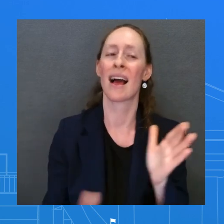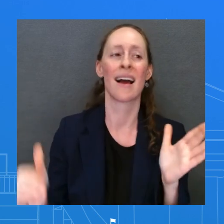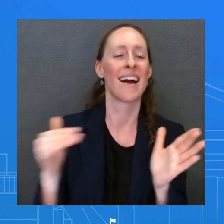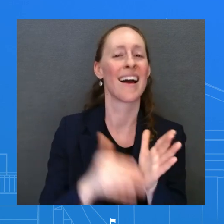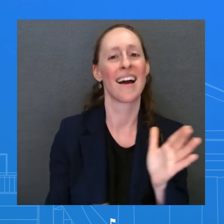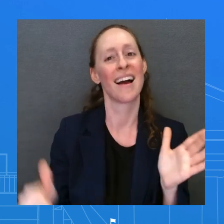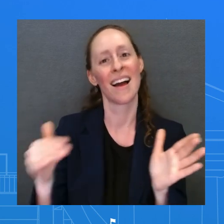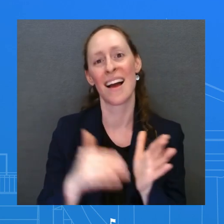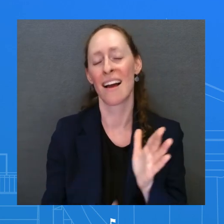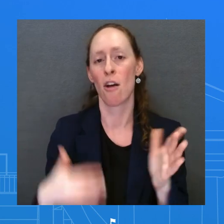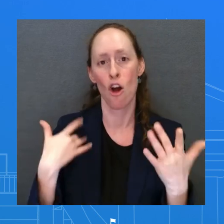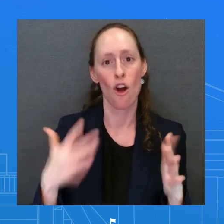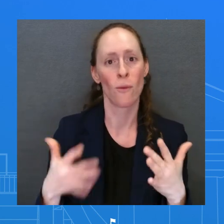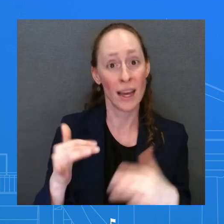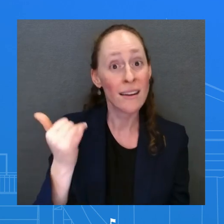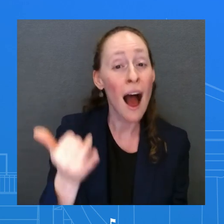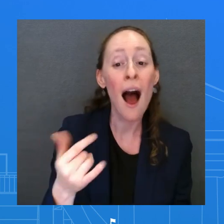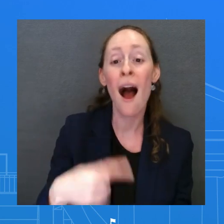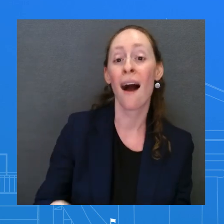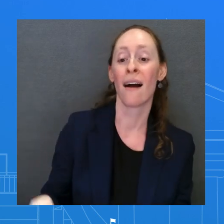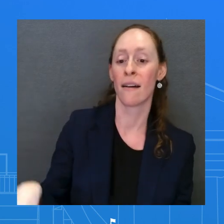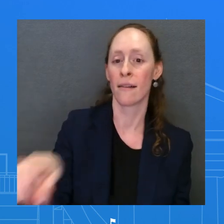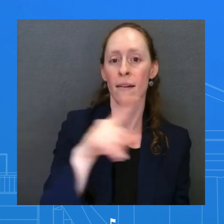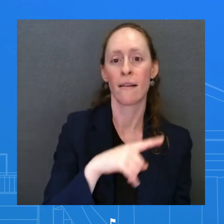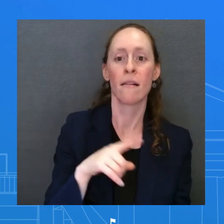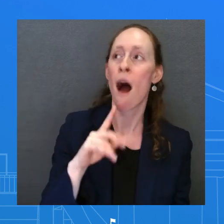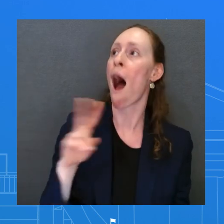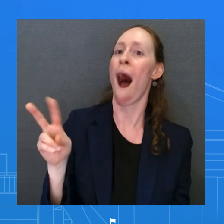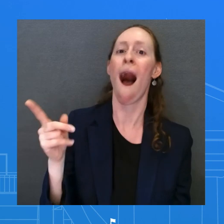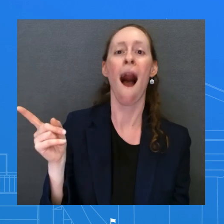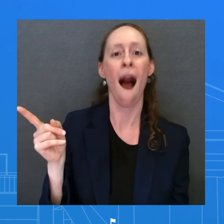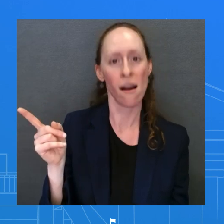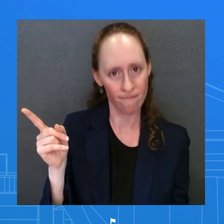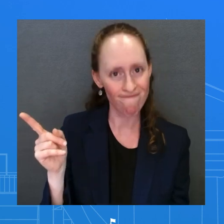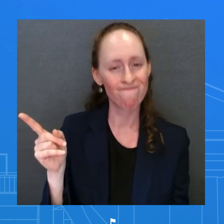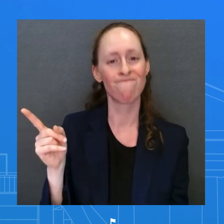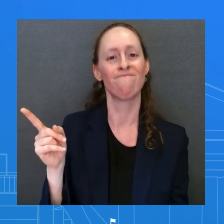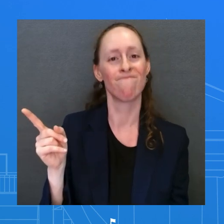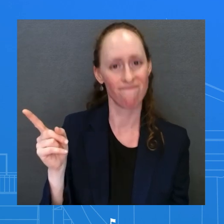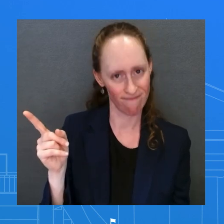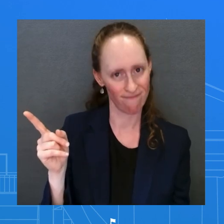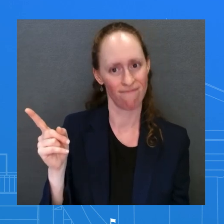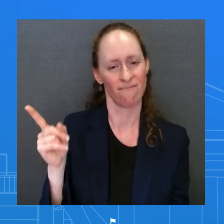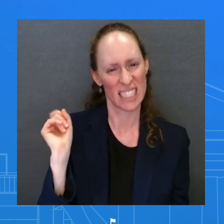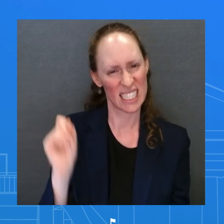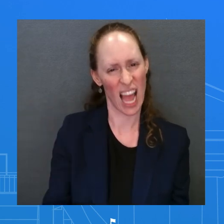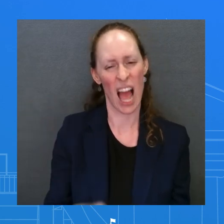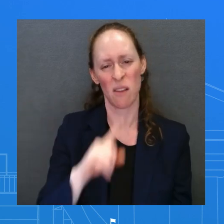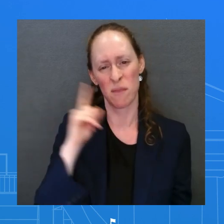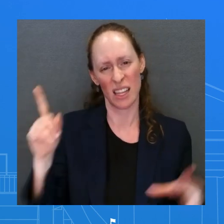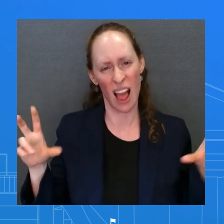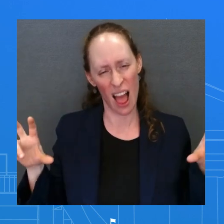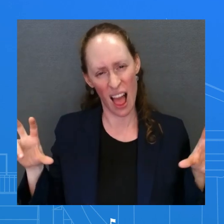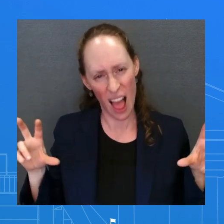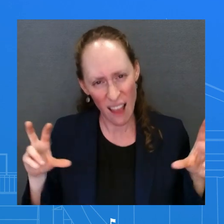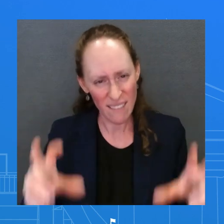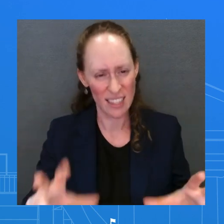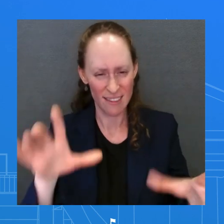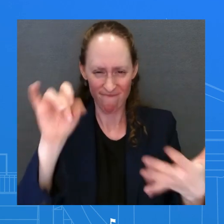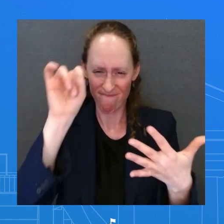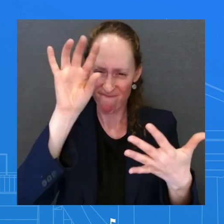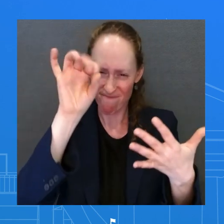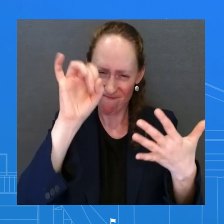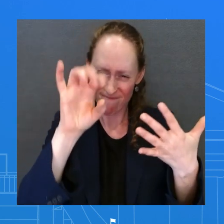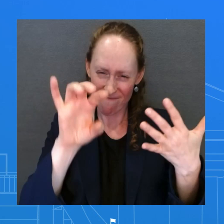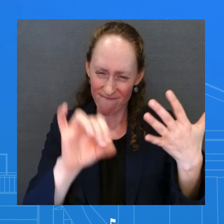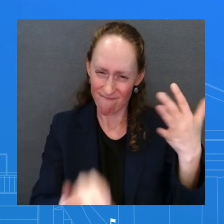a way that he talks about it in a fulsome, if you will, way and approach. Where he'll